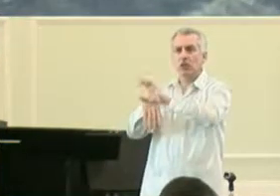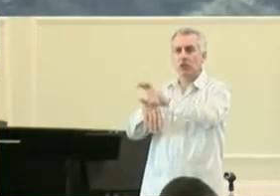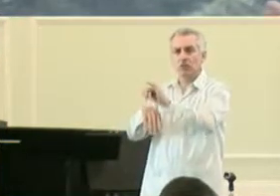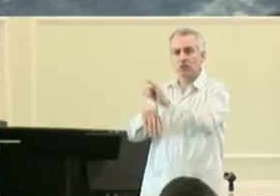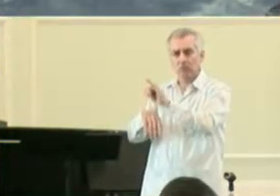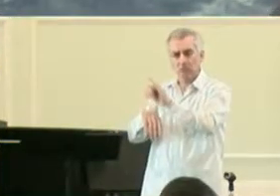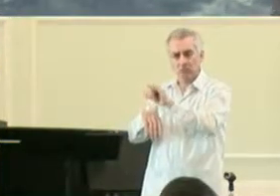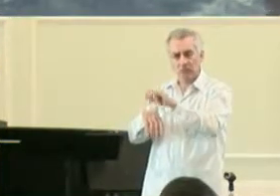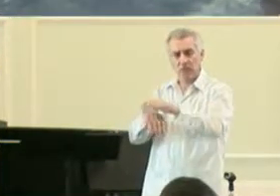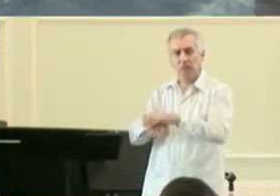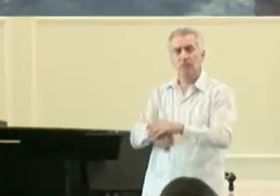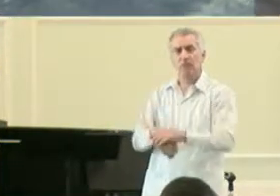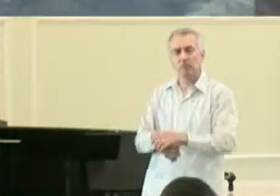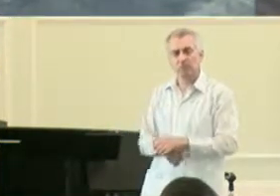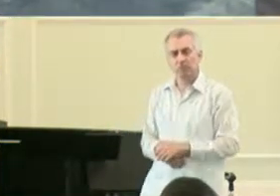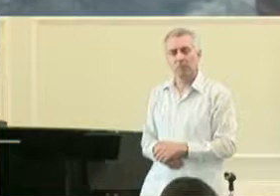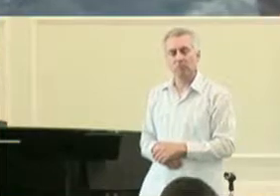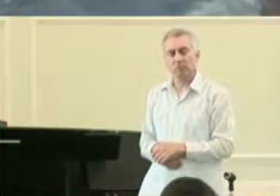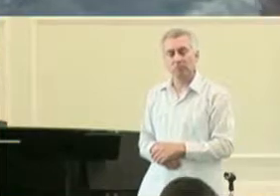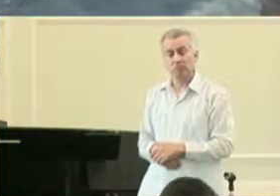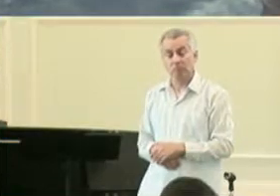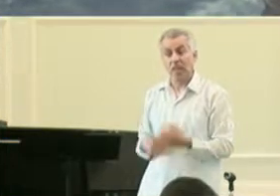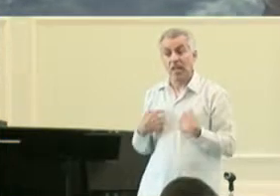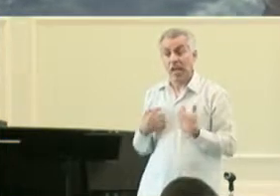Now, I want to be obedient to the call of God.